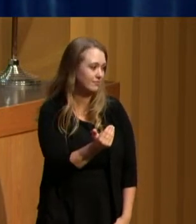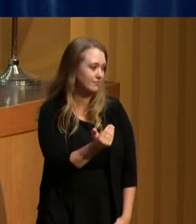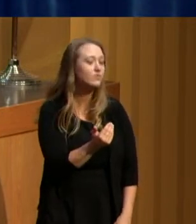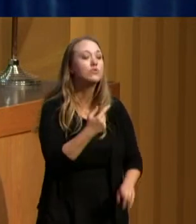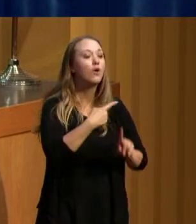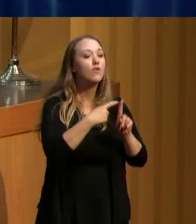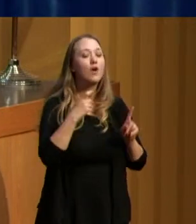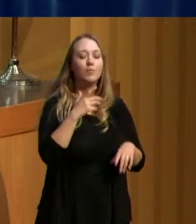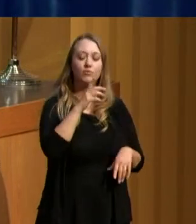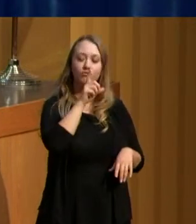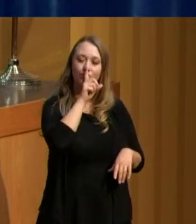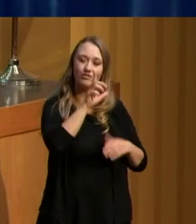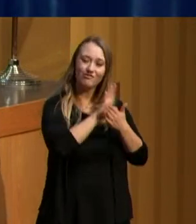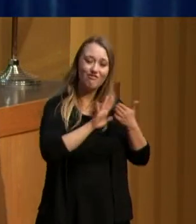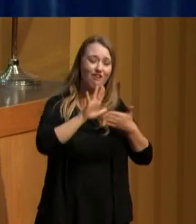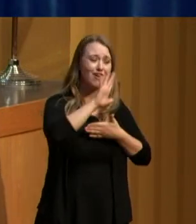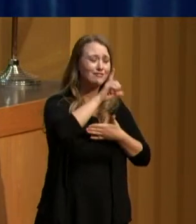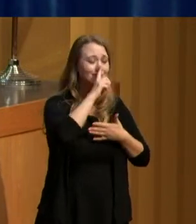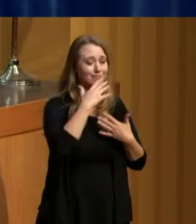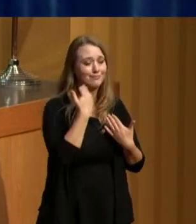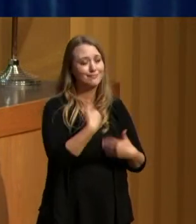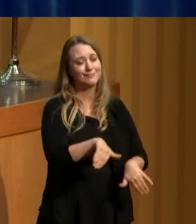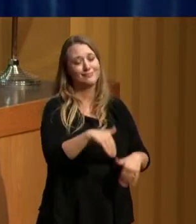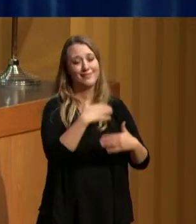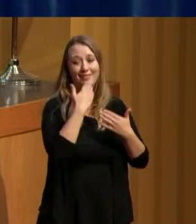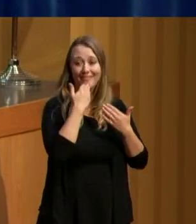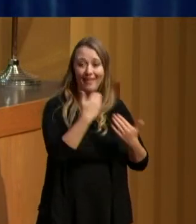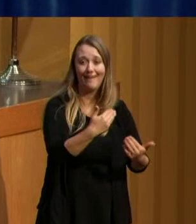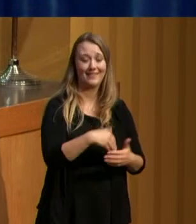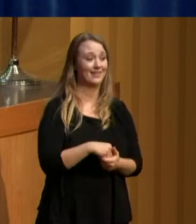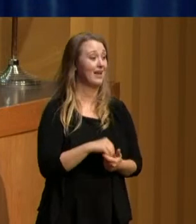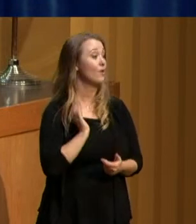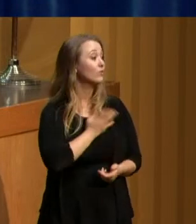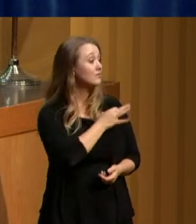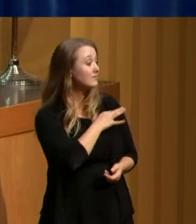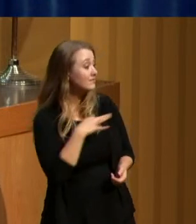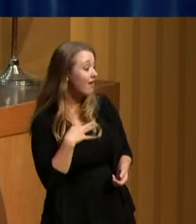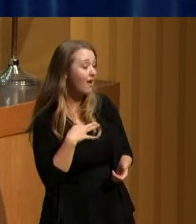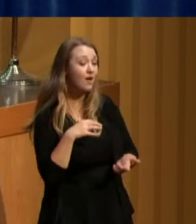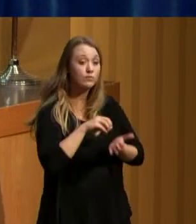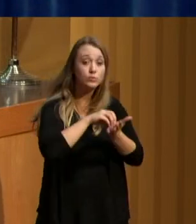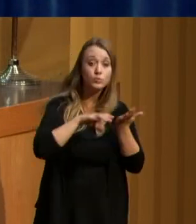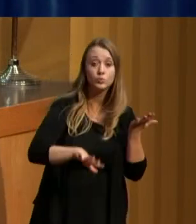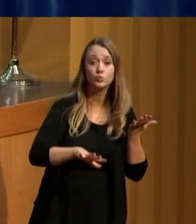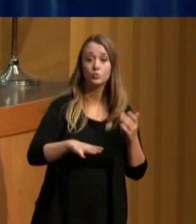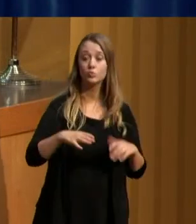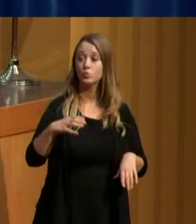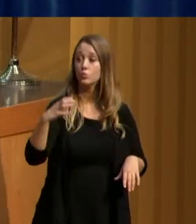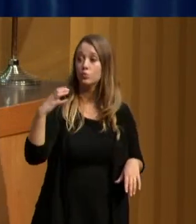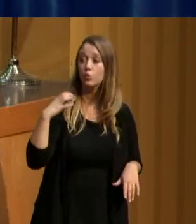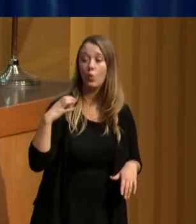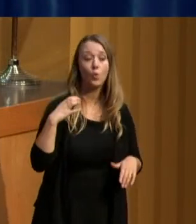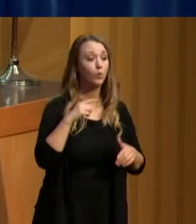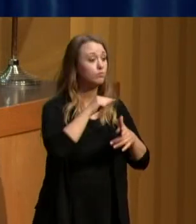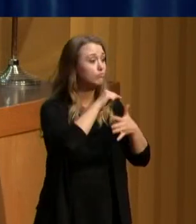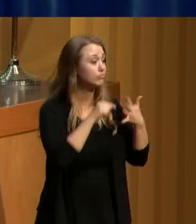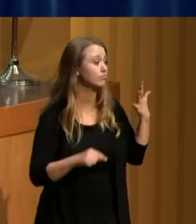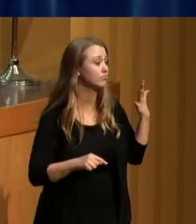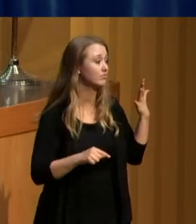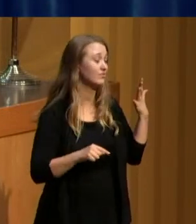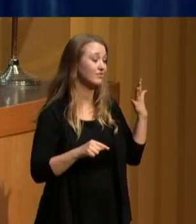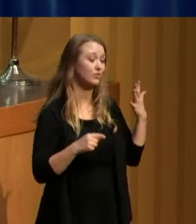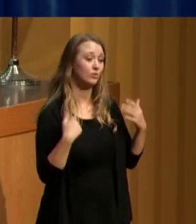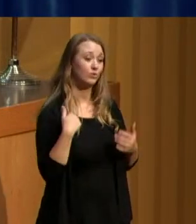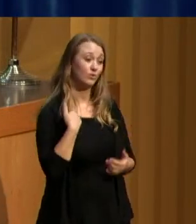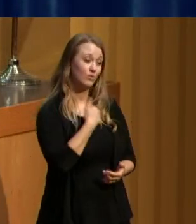grateful college, on behalf of the faculty and staff and your fellow students, your coaches and everyone else who's been